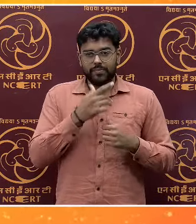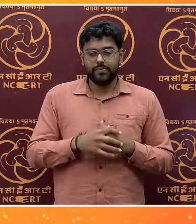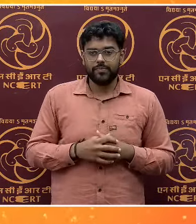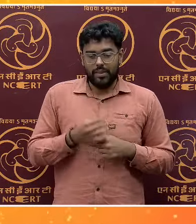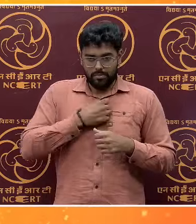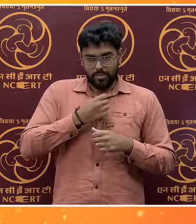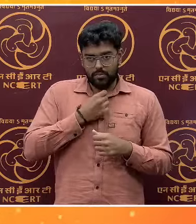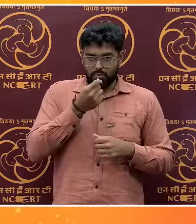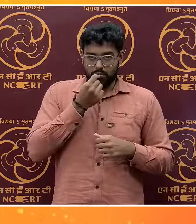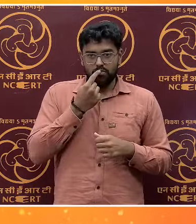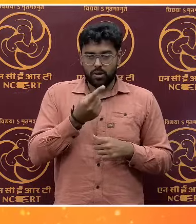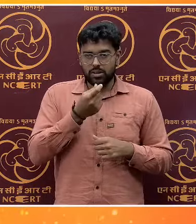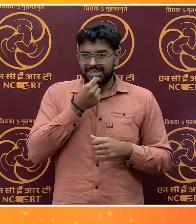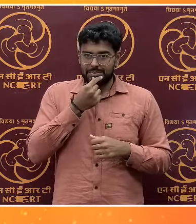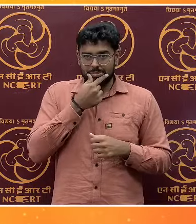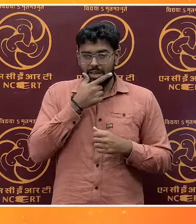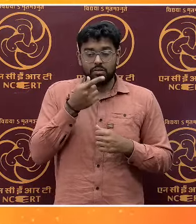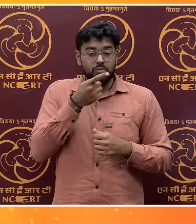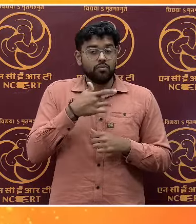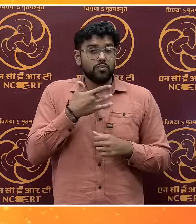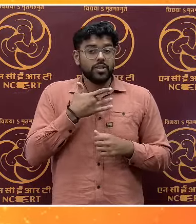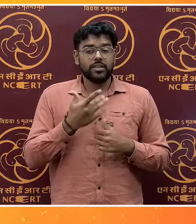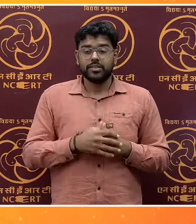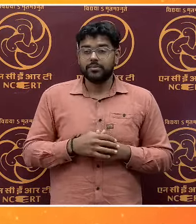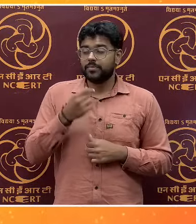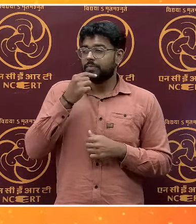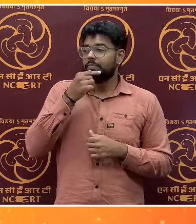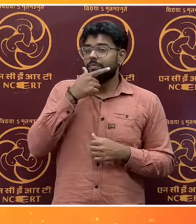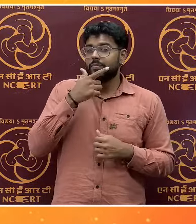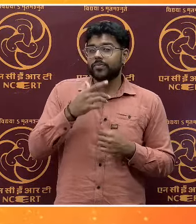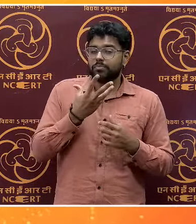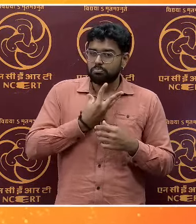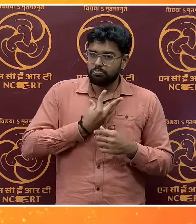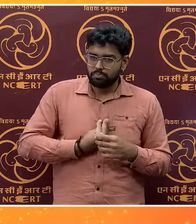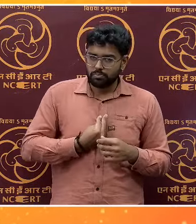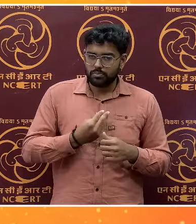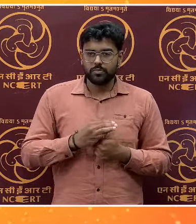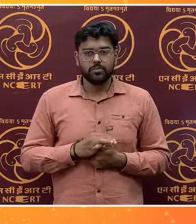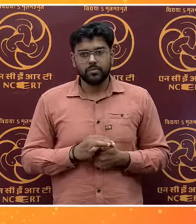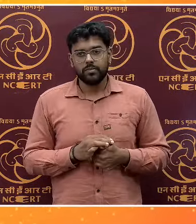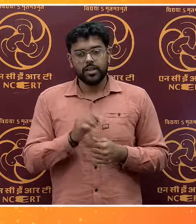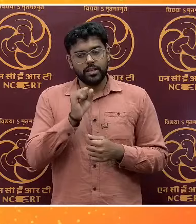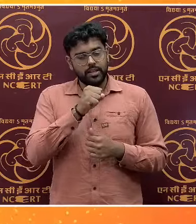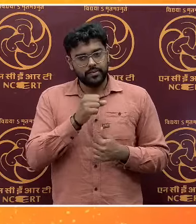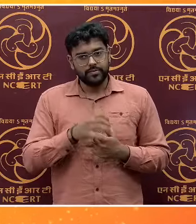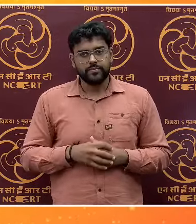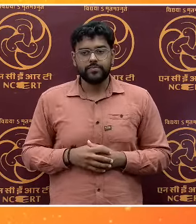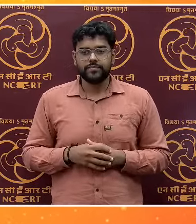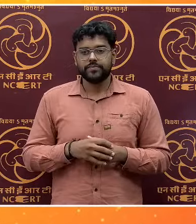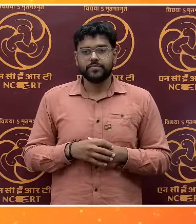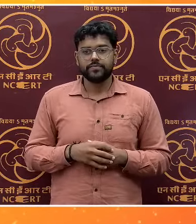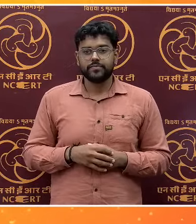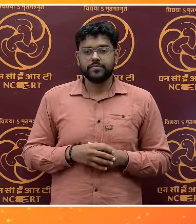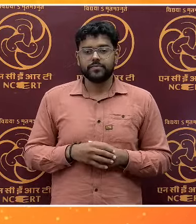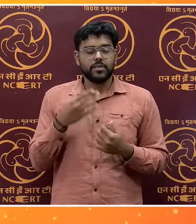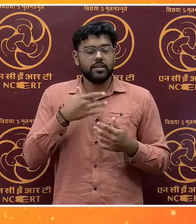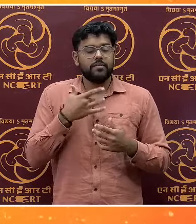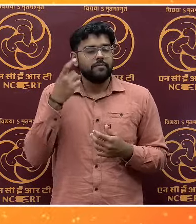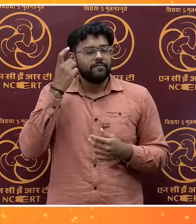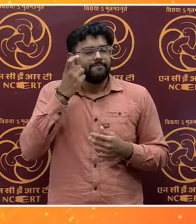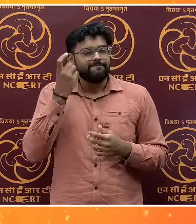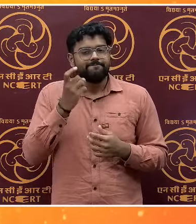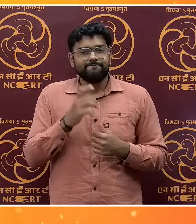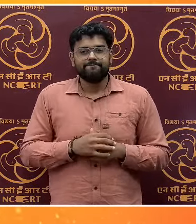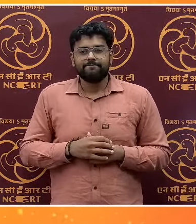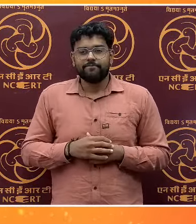I say smile, what comes to your mind? Smiling. Sad. Yeah, Sadness. and a very